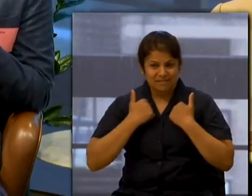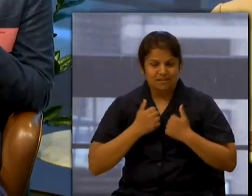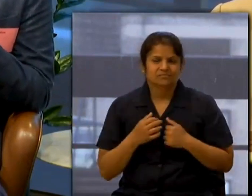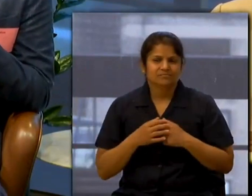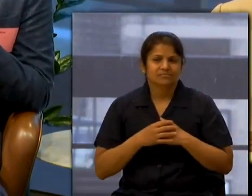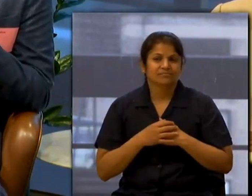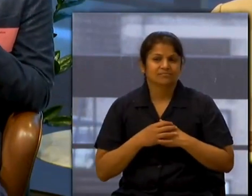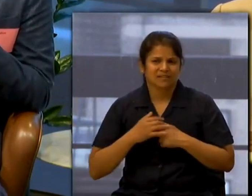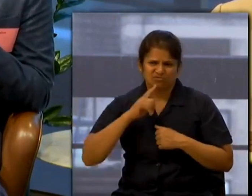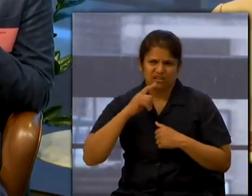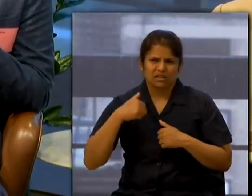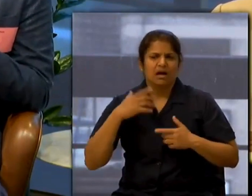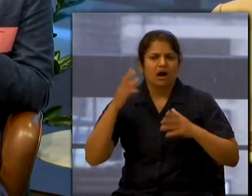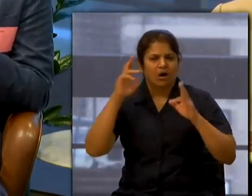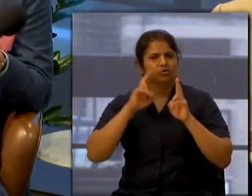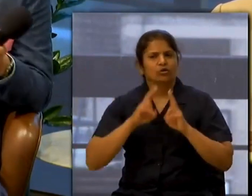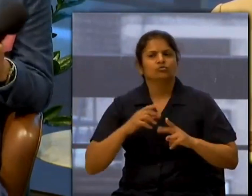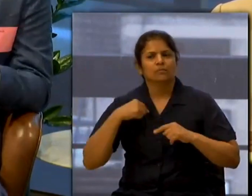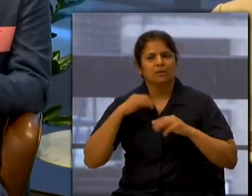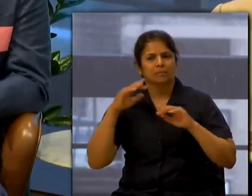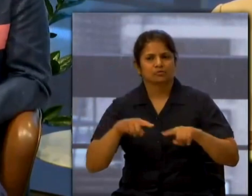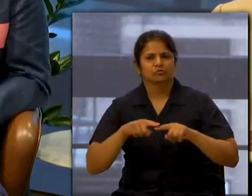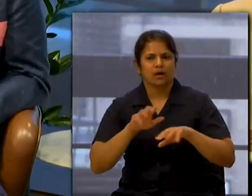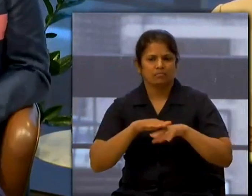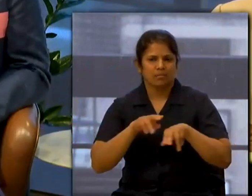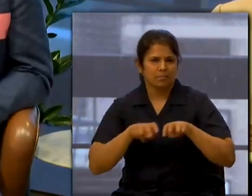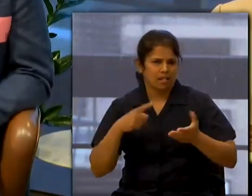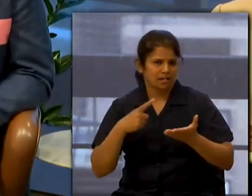about it further. Thanks.